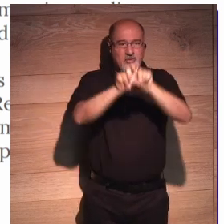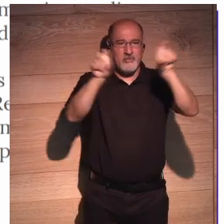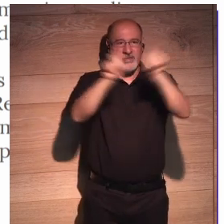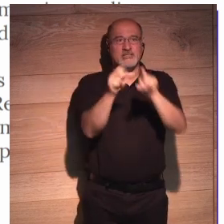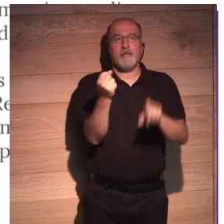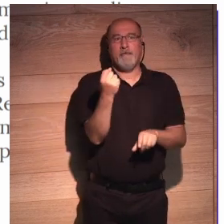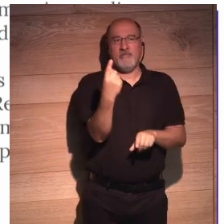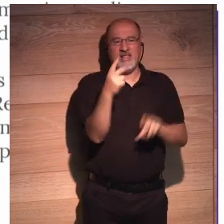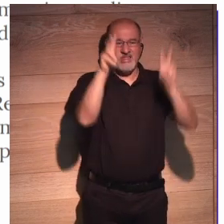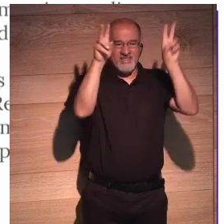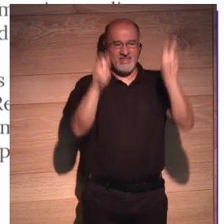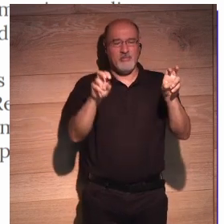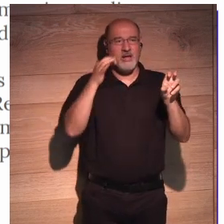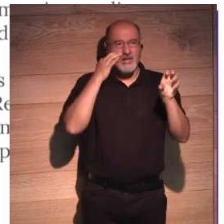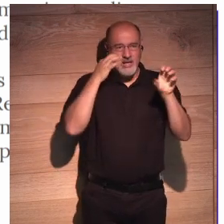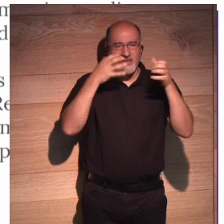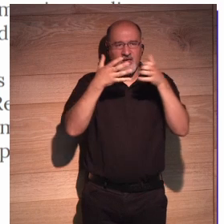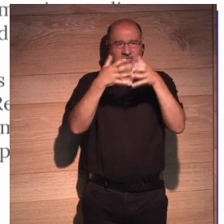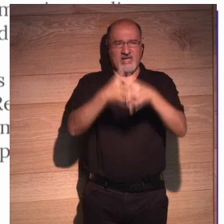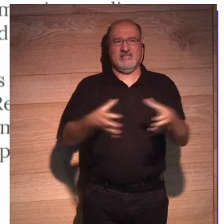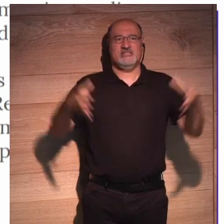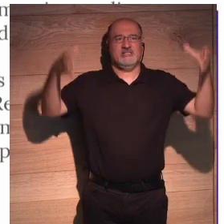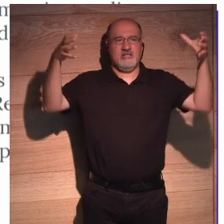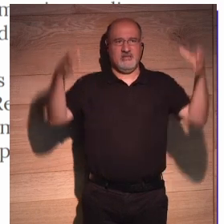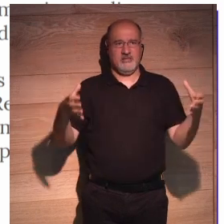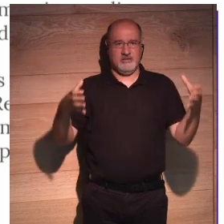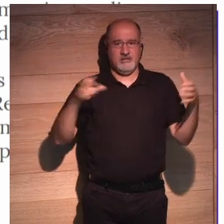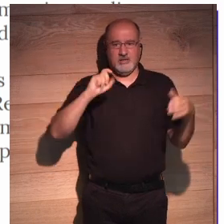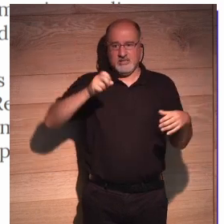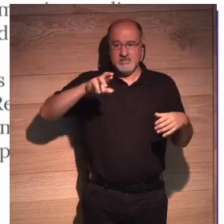PwC also forecasts that by 2021, UK will